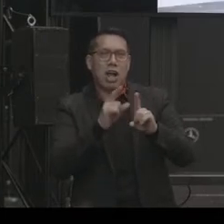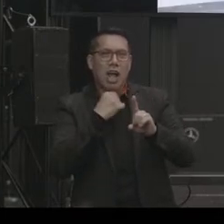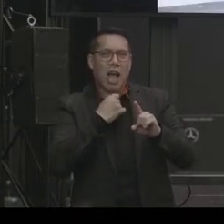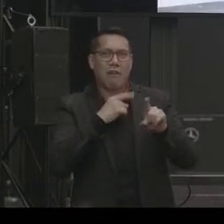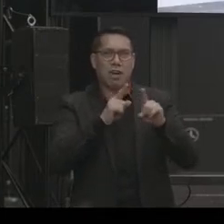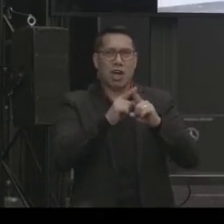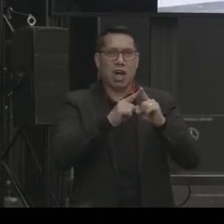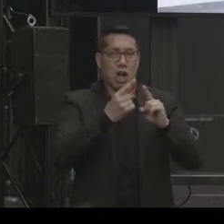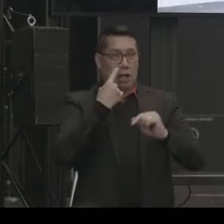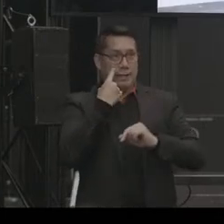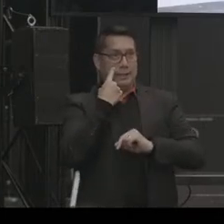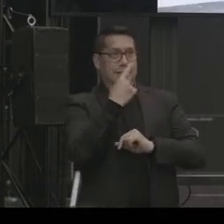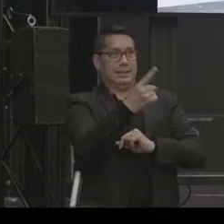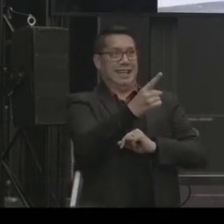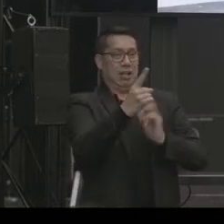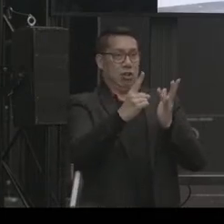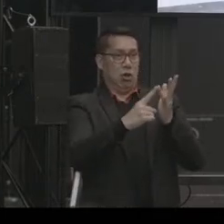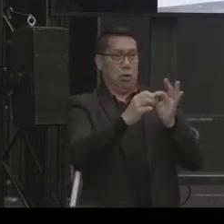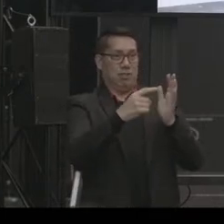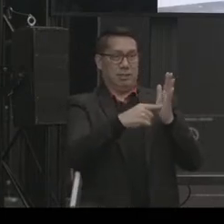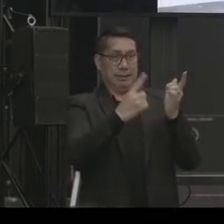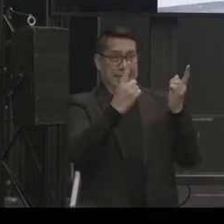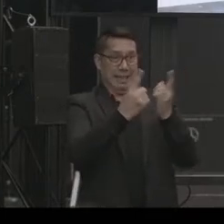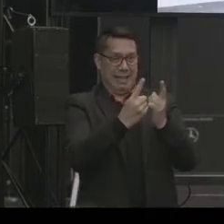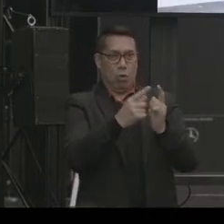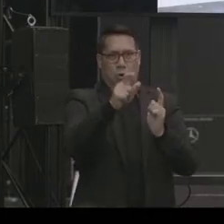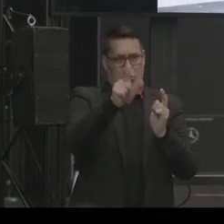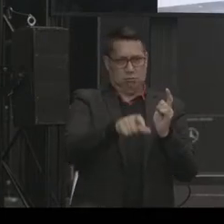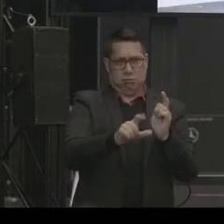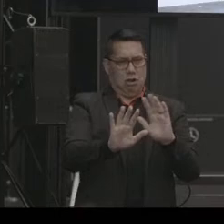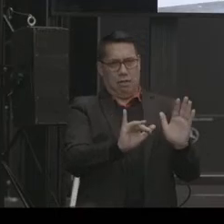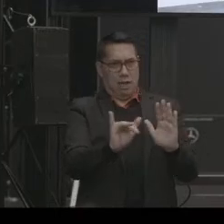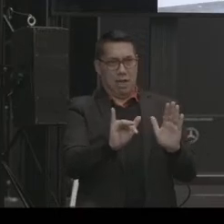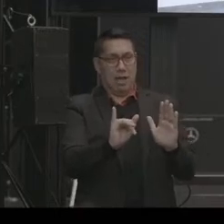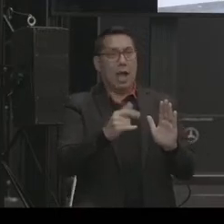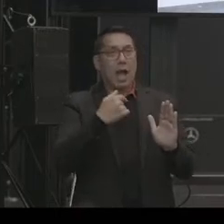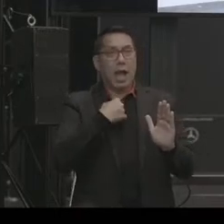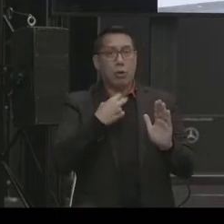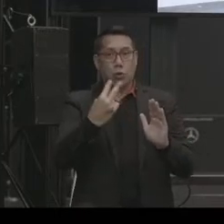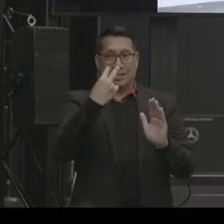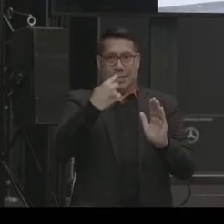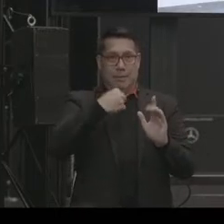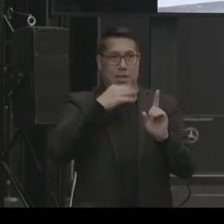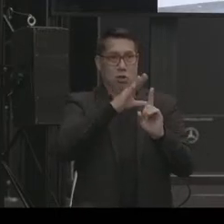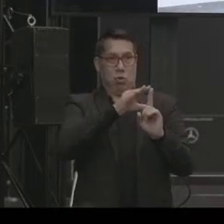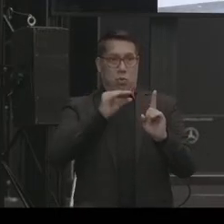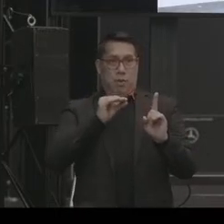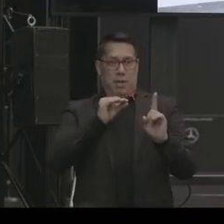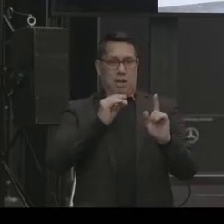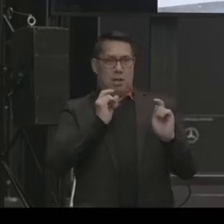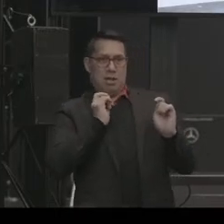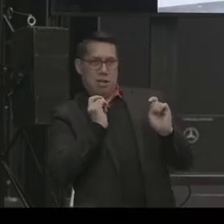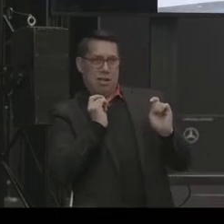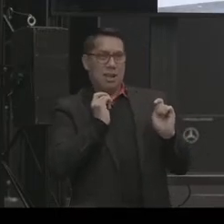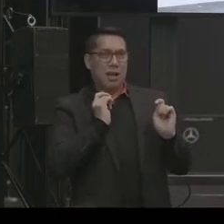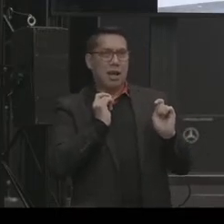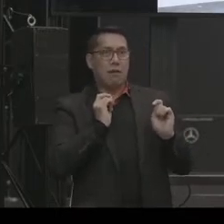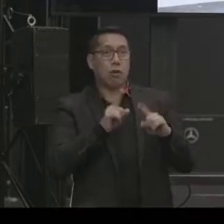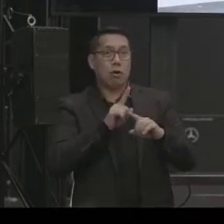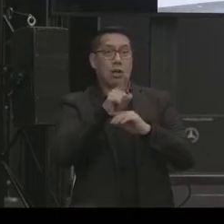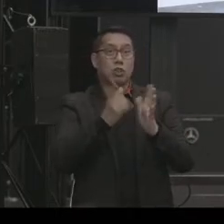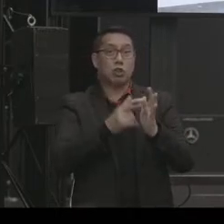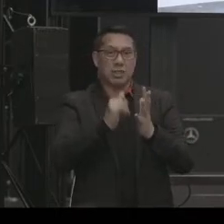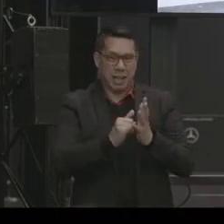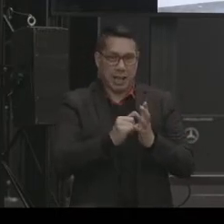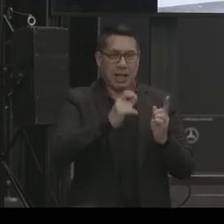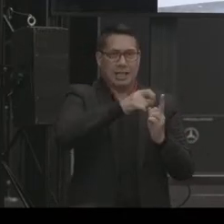concept where you see the object or the subject and then you see me imitating it, this series that will be here from Tuesday